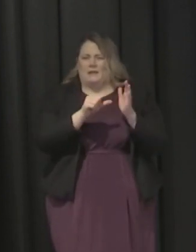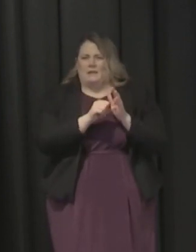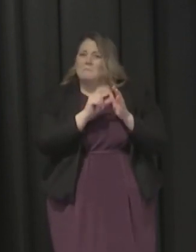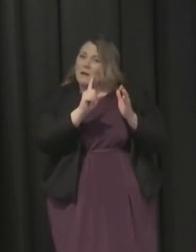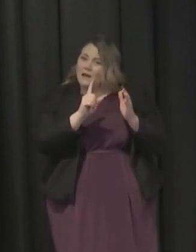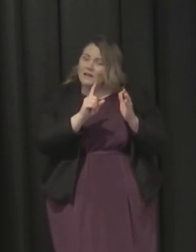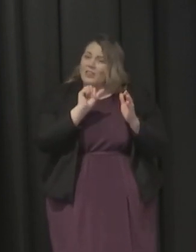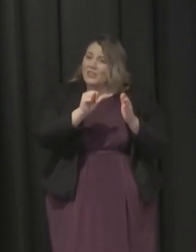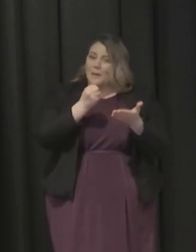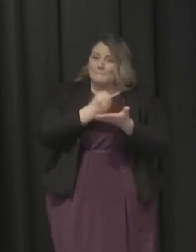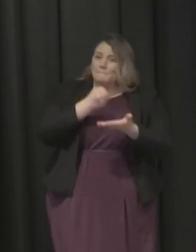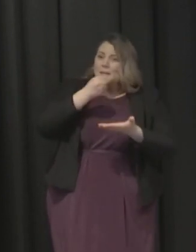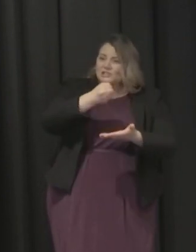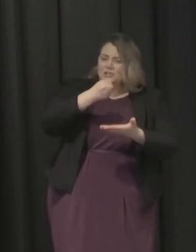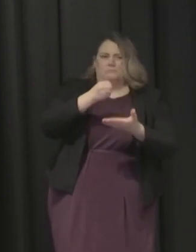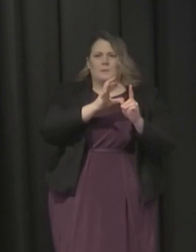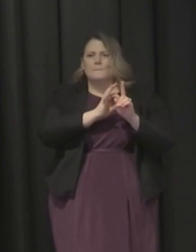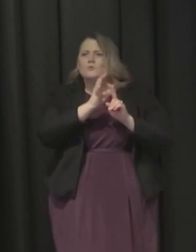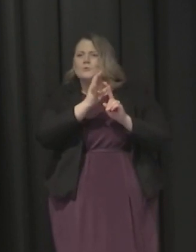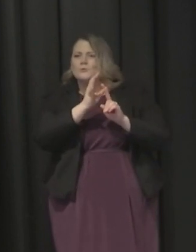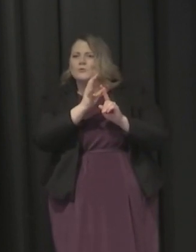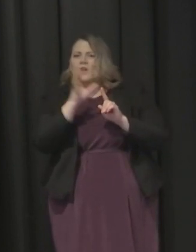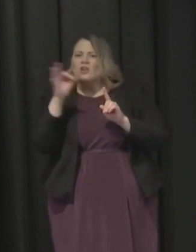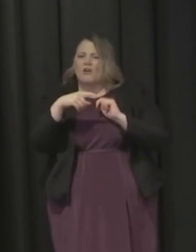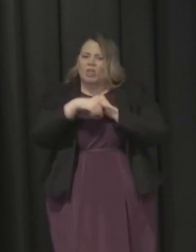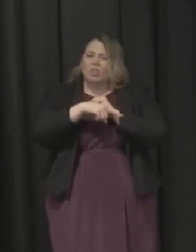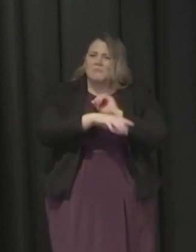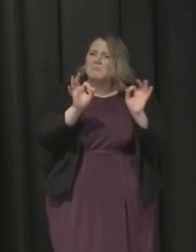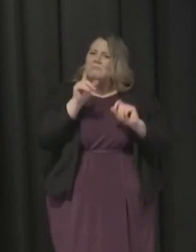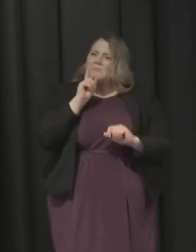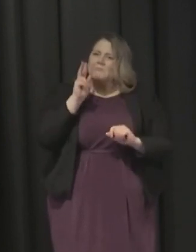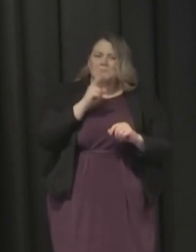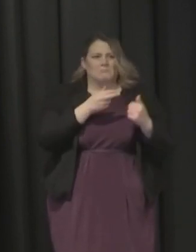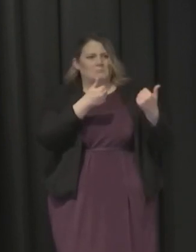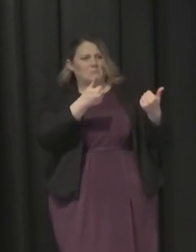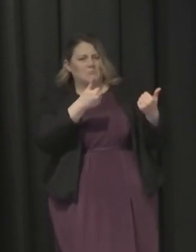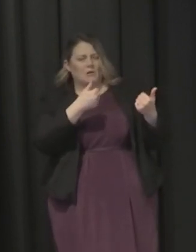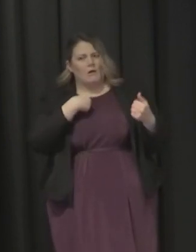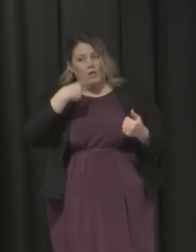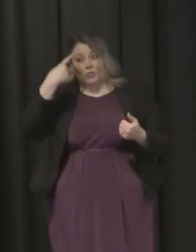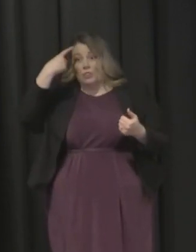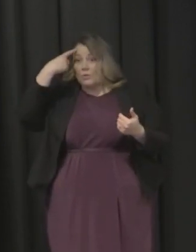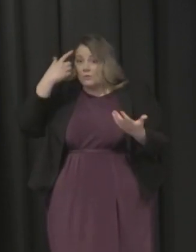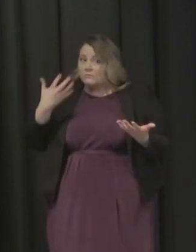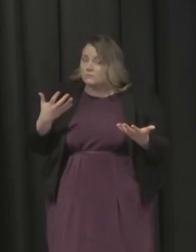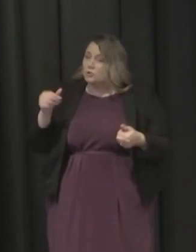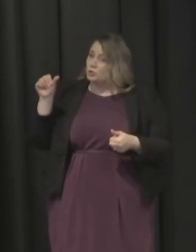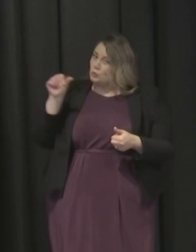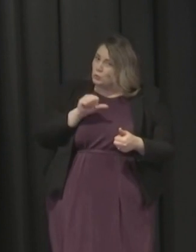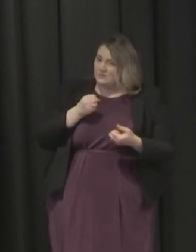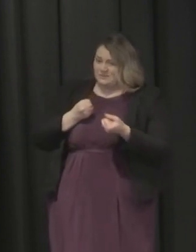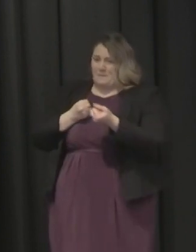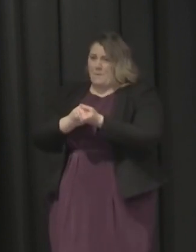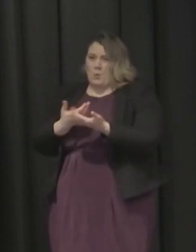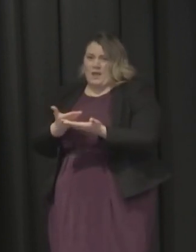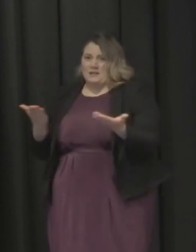If only they'd acted this urgently when it came to having meetings with Pfizer. So now again, we find ourselves in a